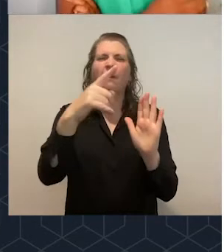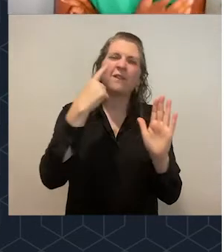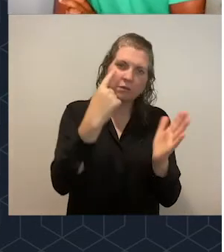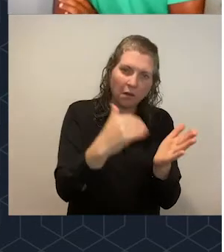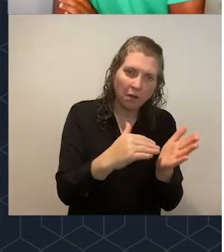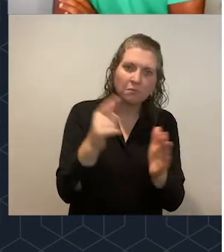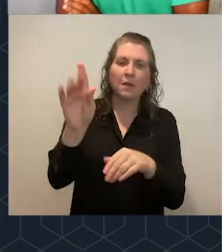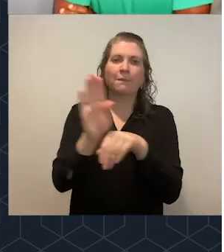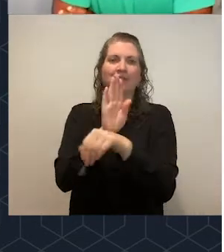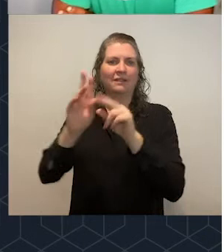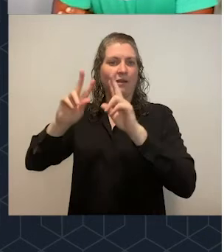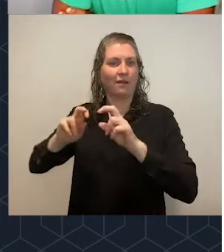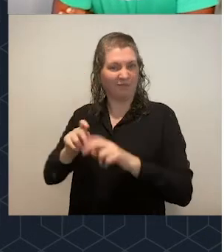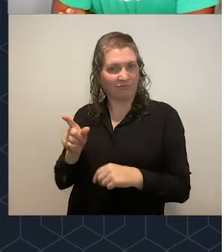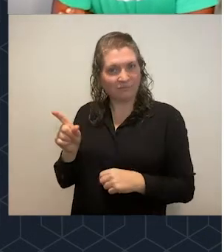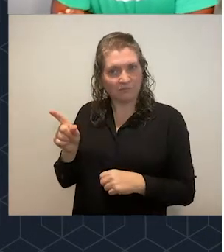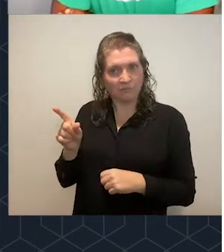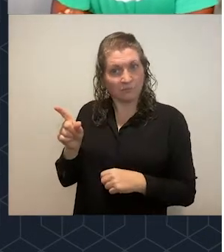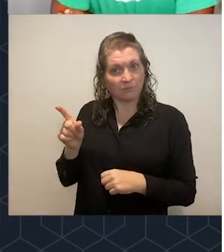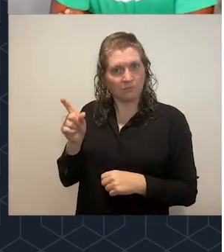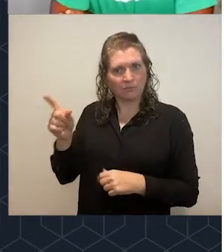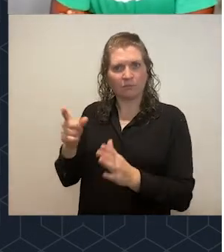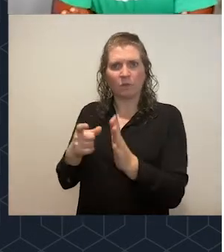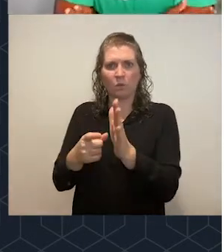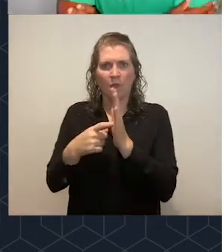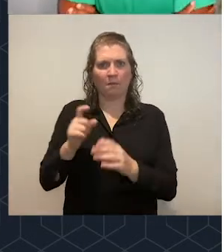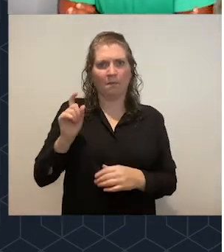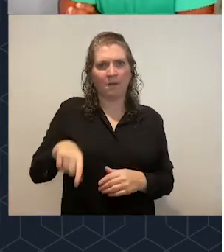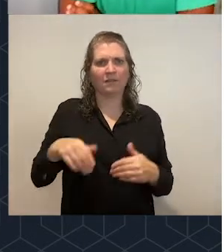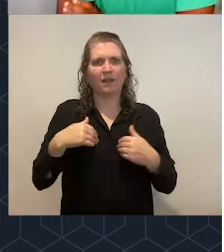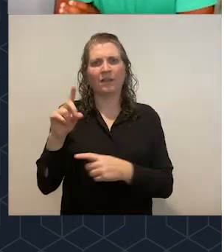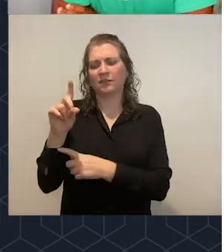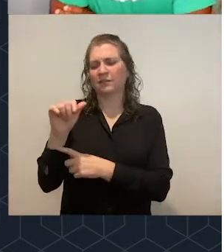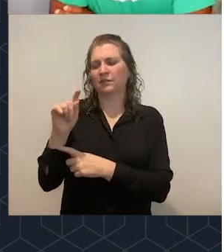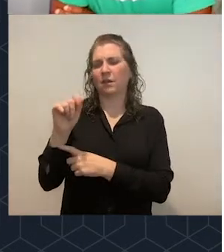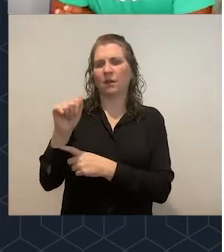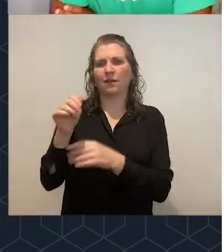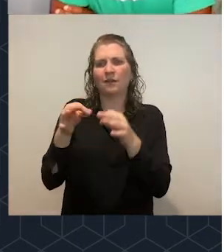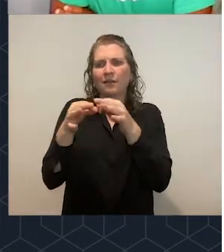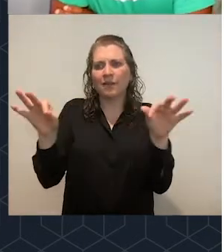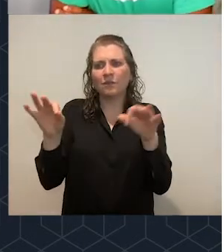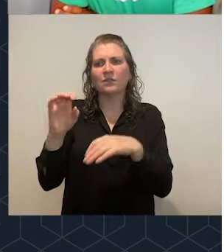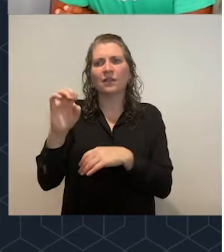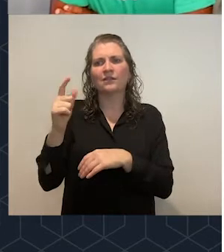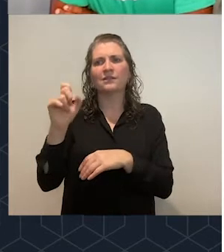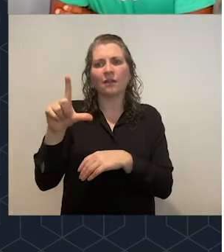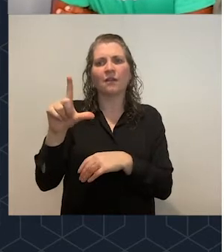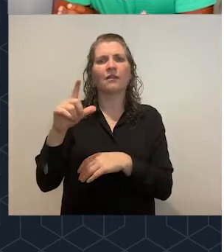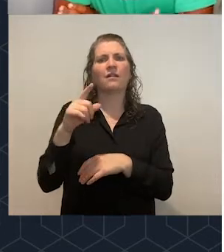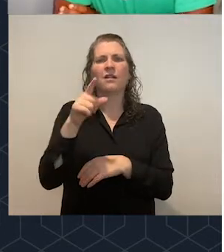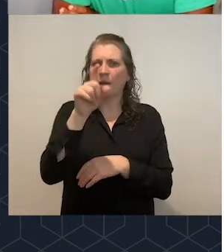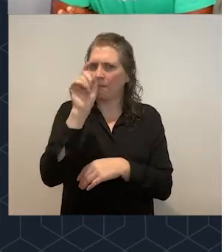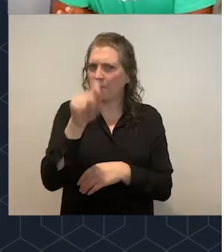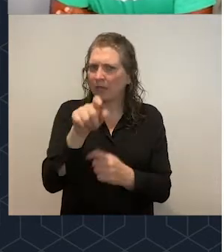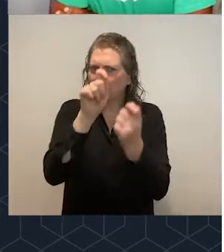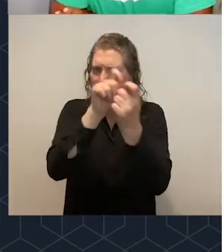And then the last section is really going over the skills and interest. You know, oftentimes if there's a job description, and I